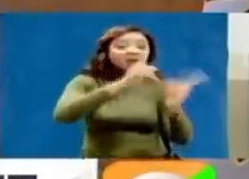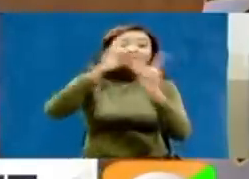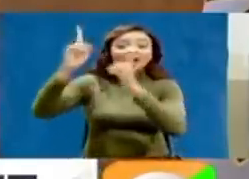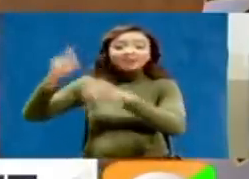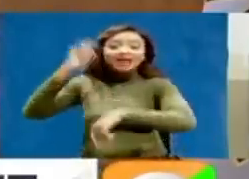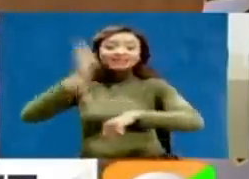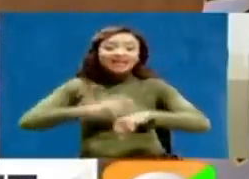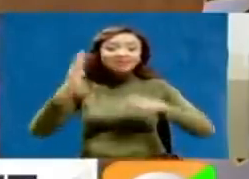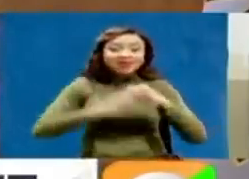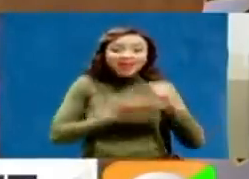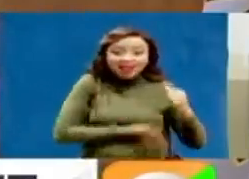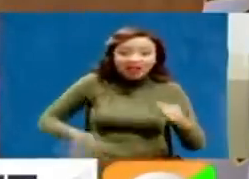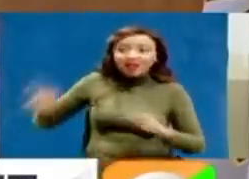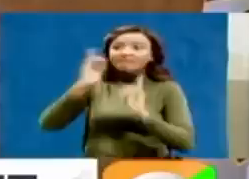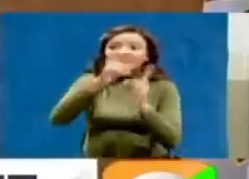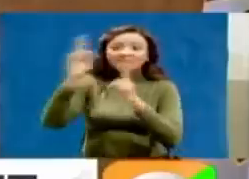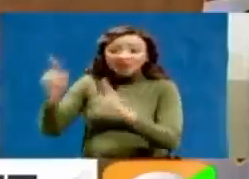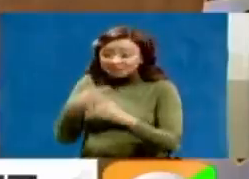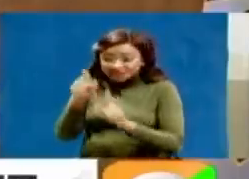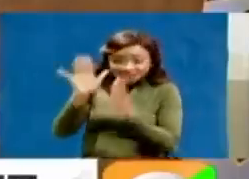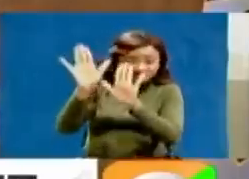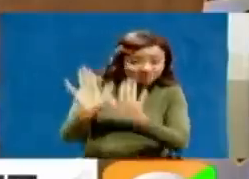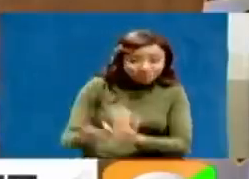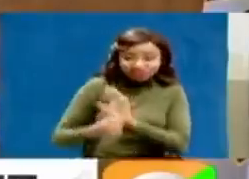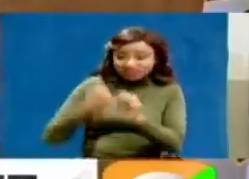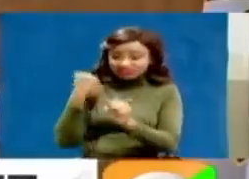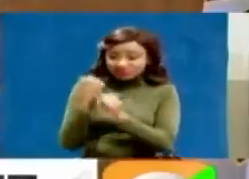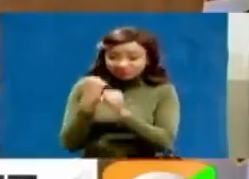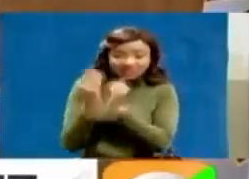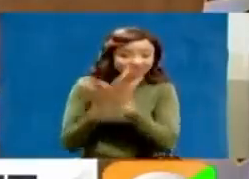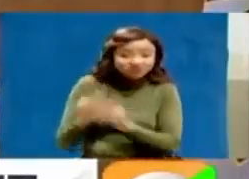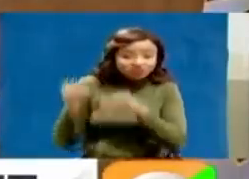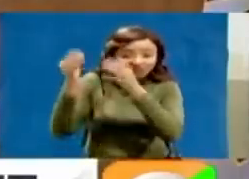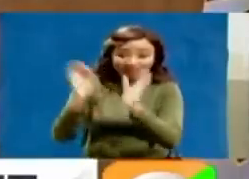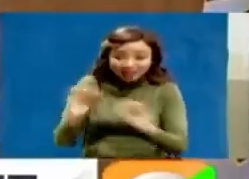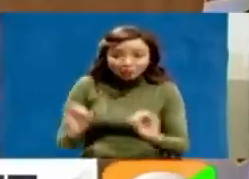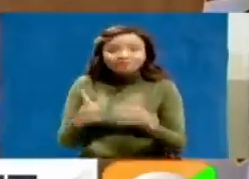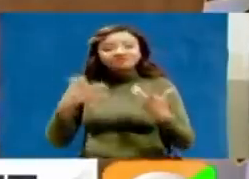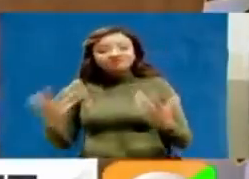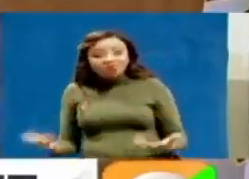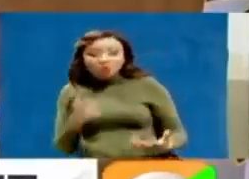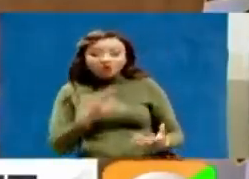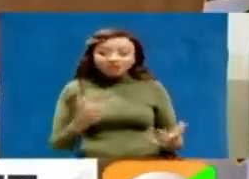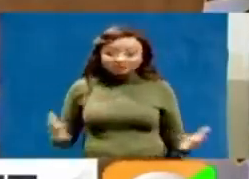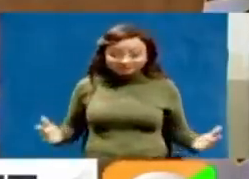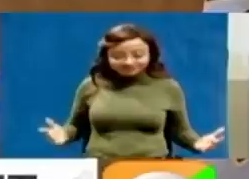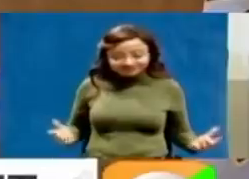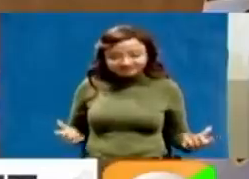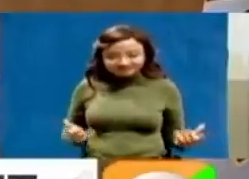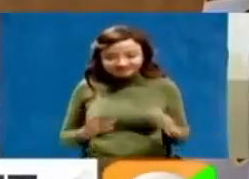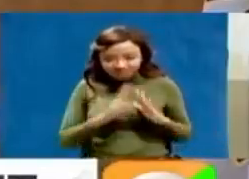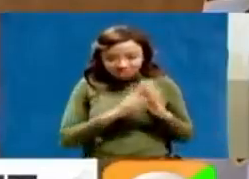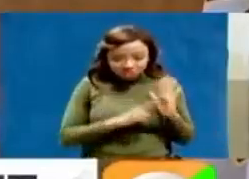after curfew without being an essential worker, or who flaunts the